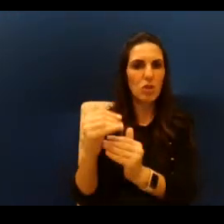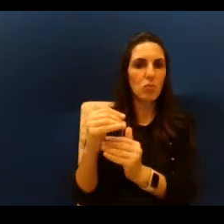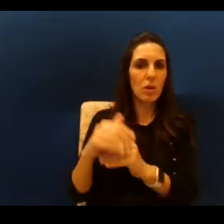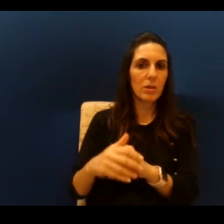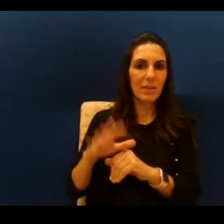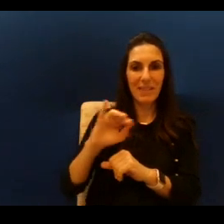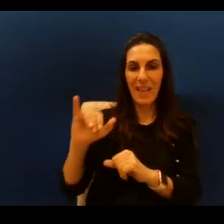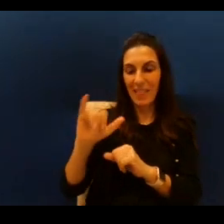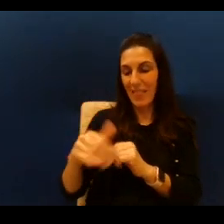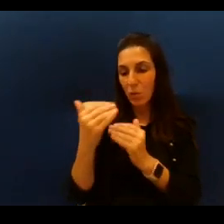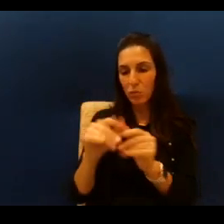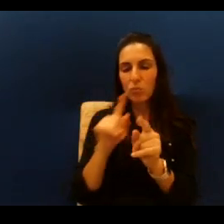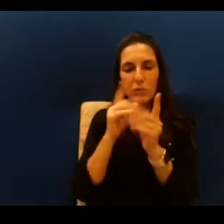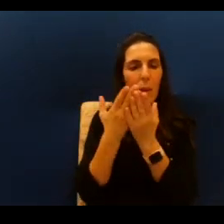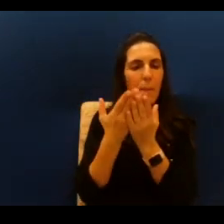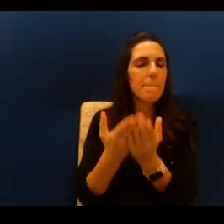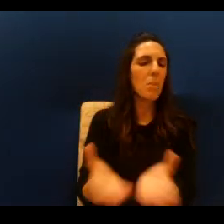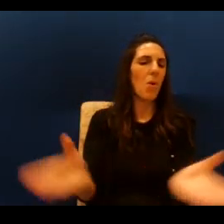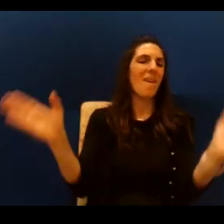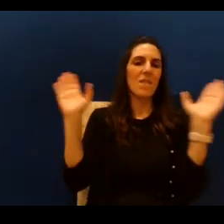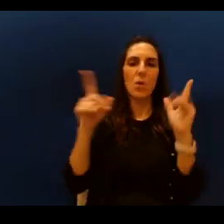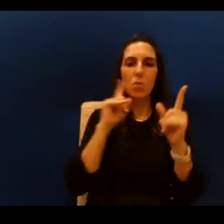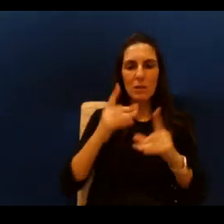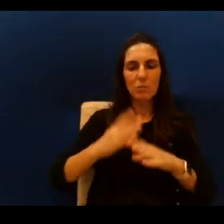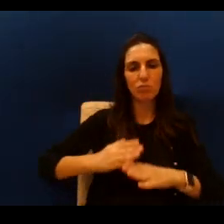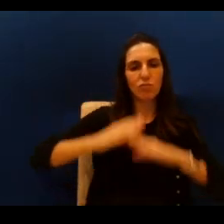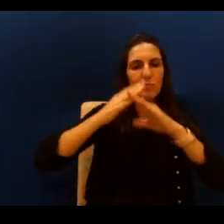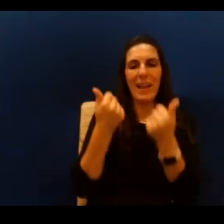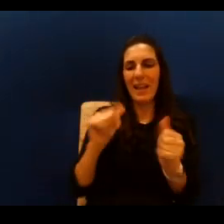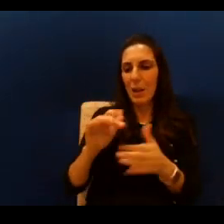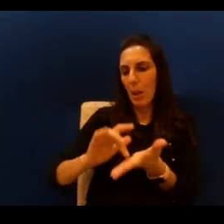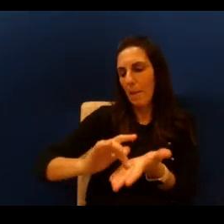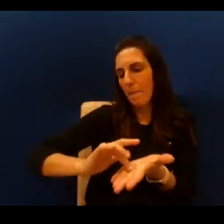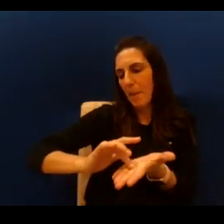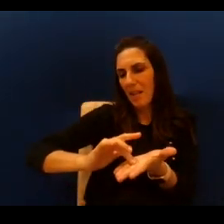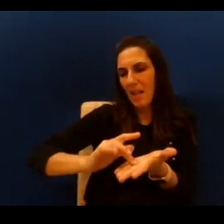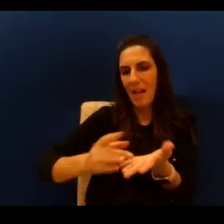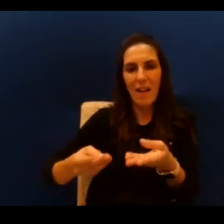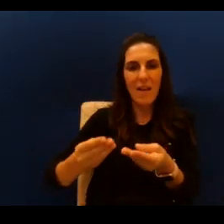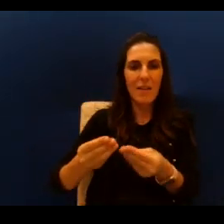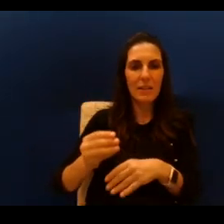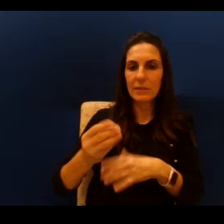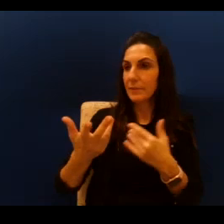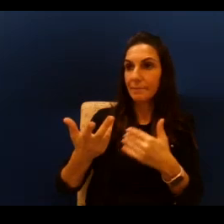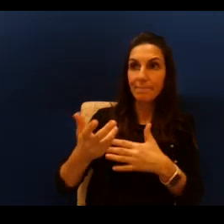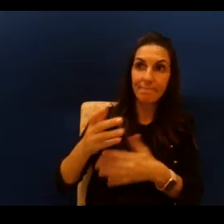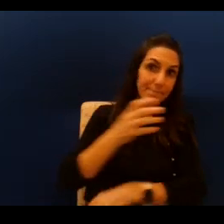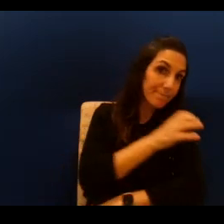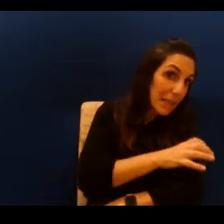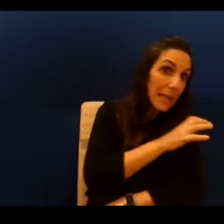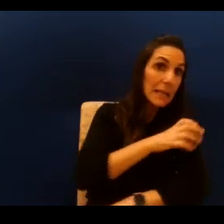is fairly broadly worded, so it would prevent any kind of medical facility that might in the future potentially appear